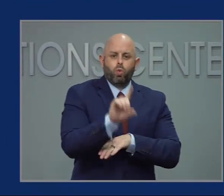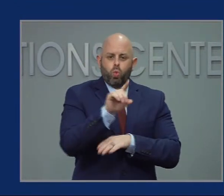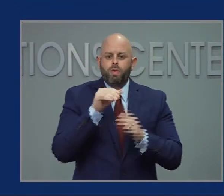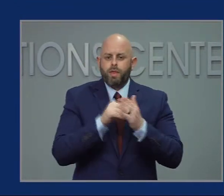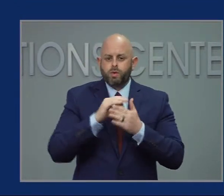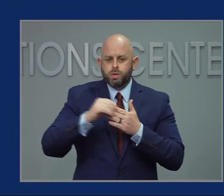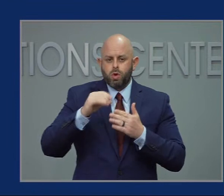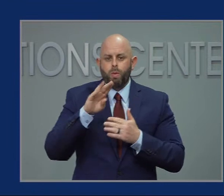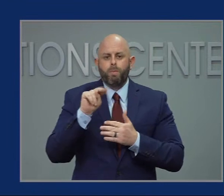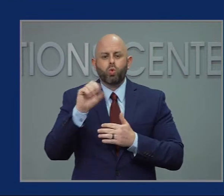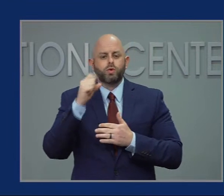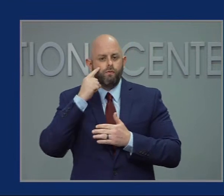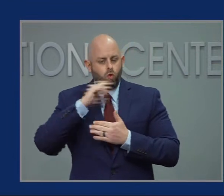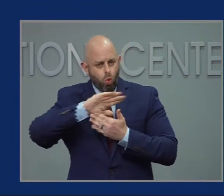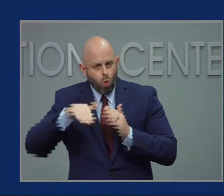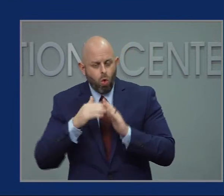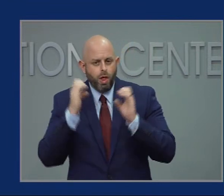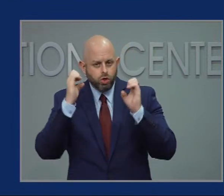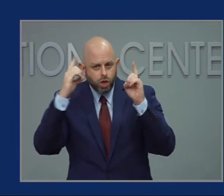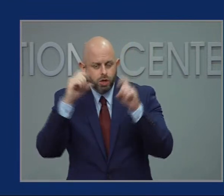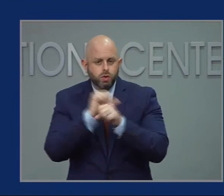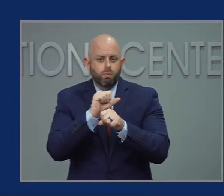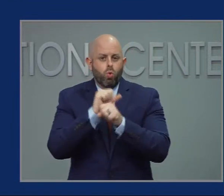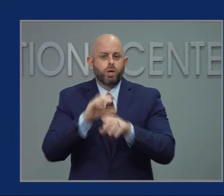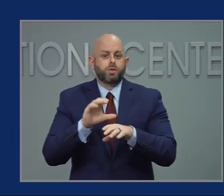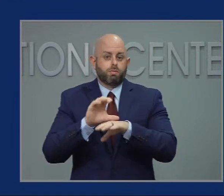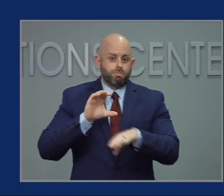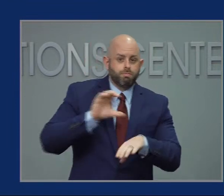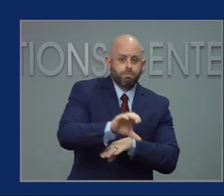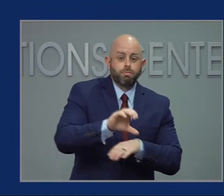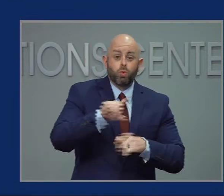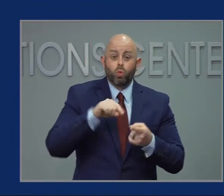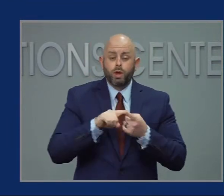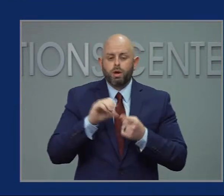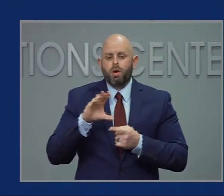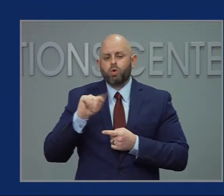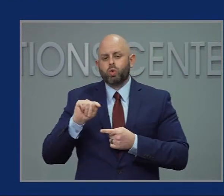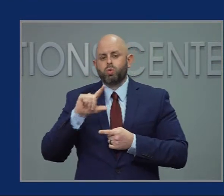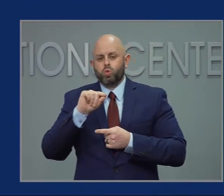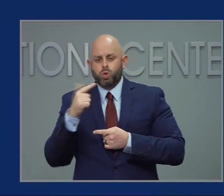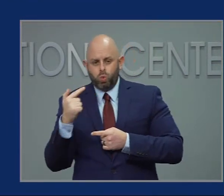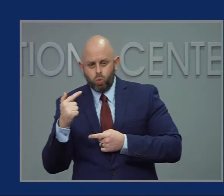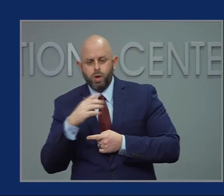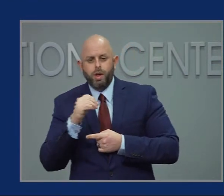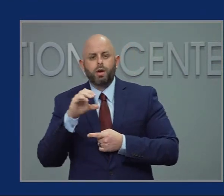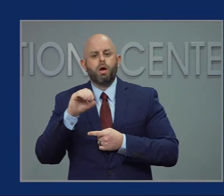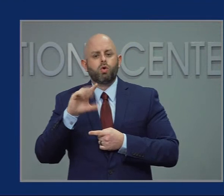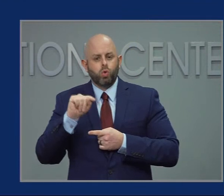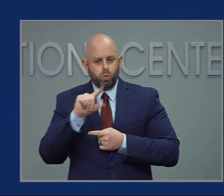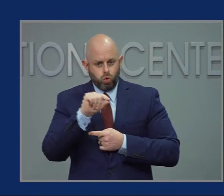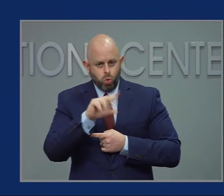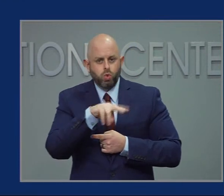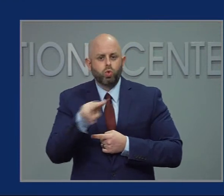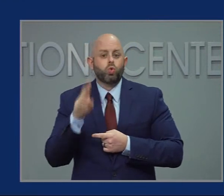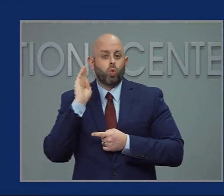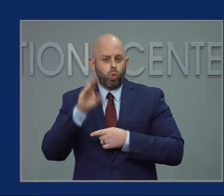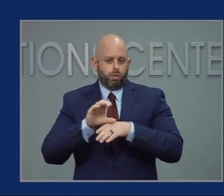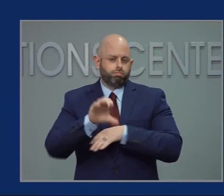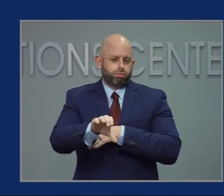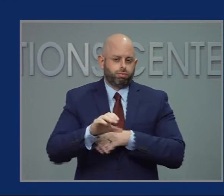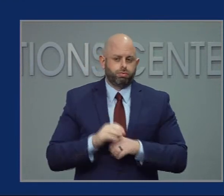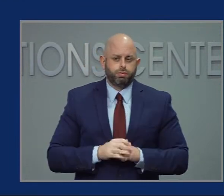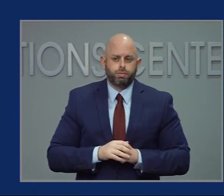all education employees to be paid in October 2021 and October 2022.